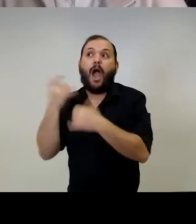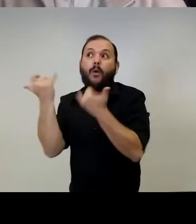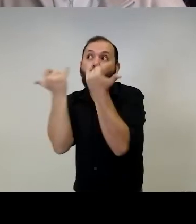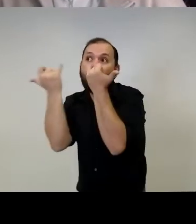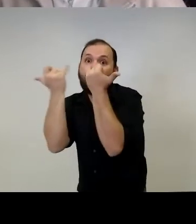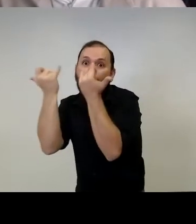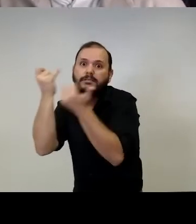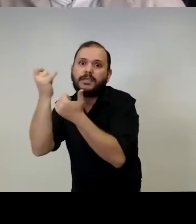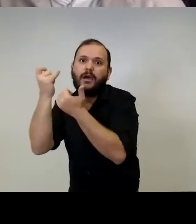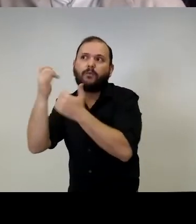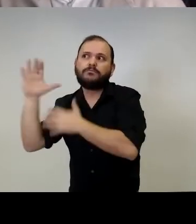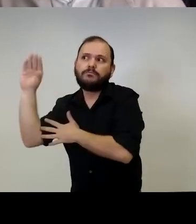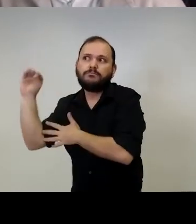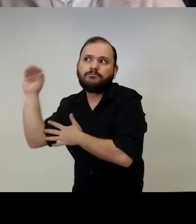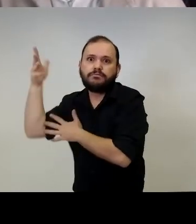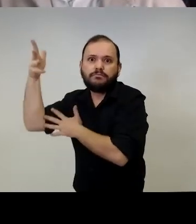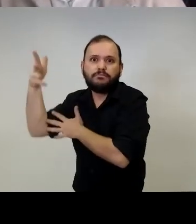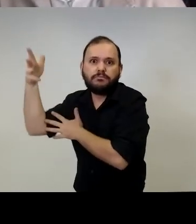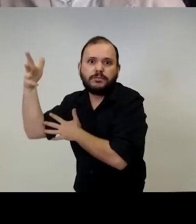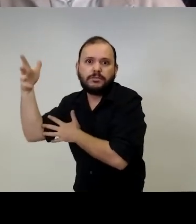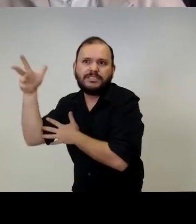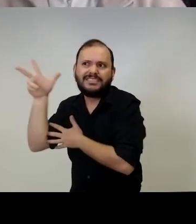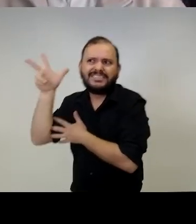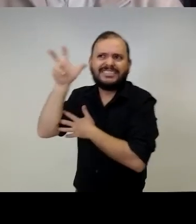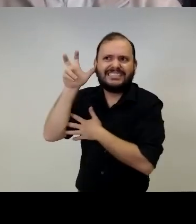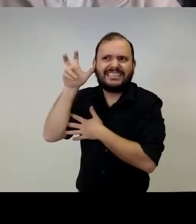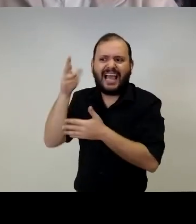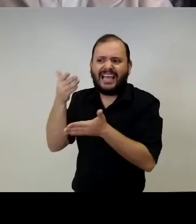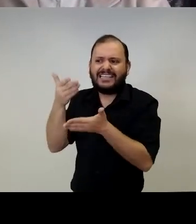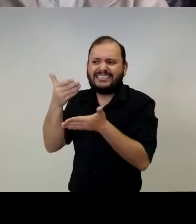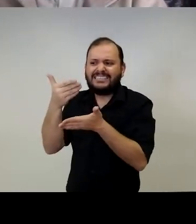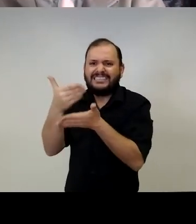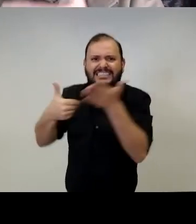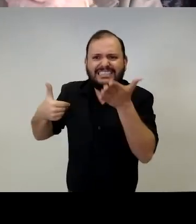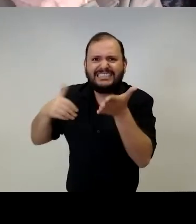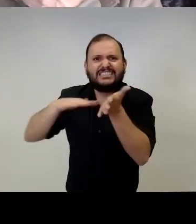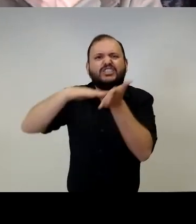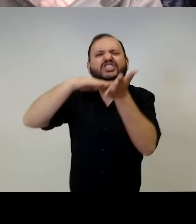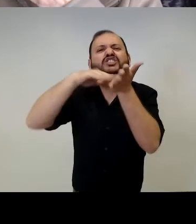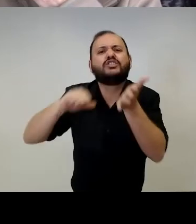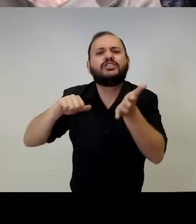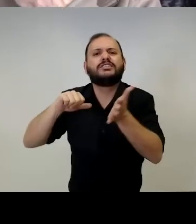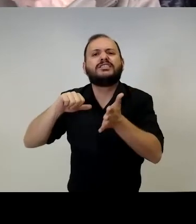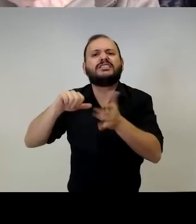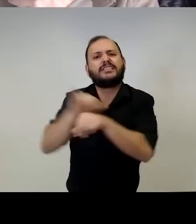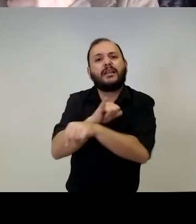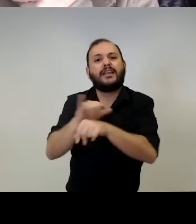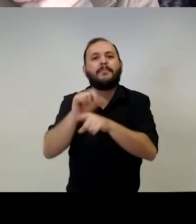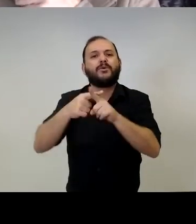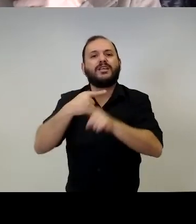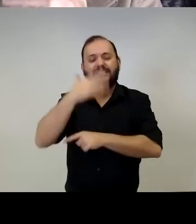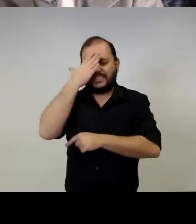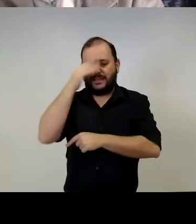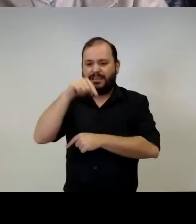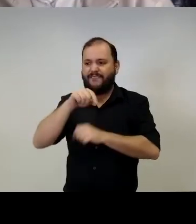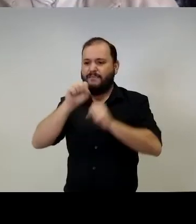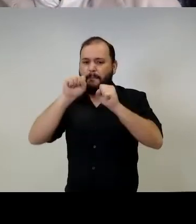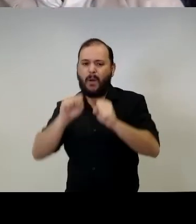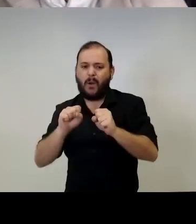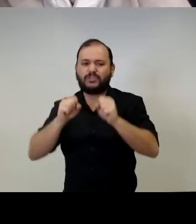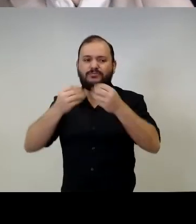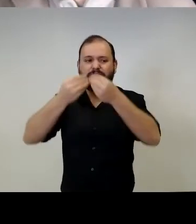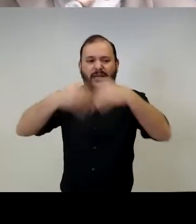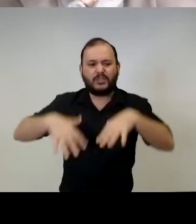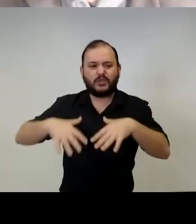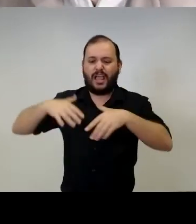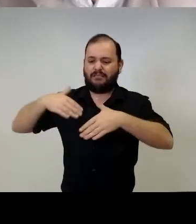because they think that there will be cognitive saturation if they go on. This was challenged on the basis